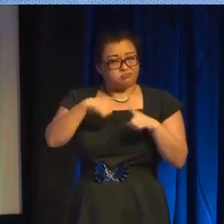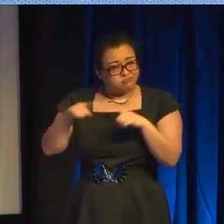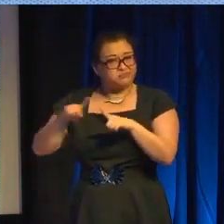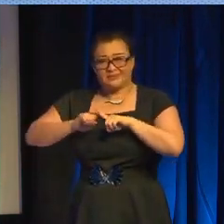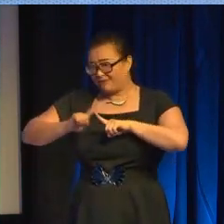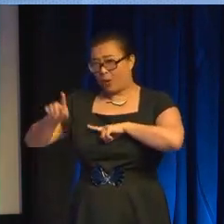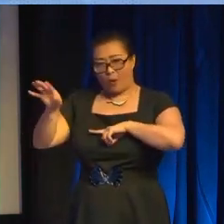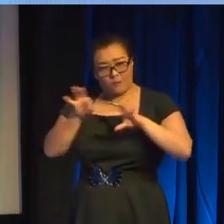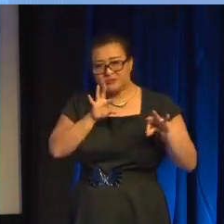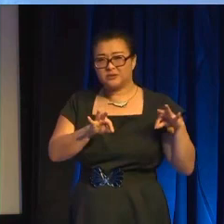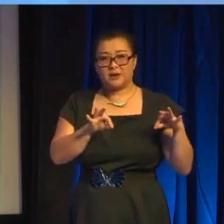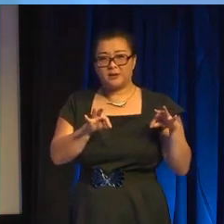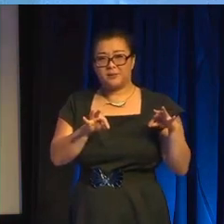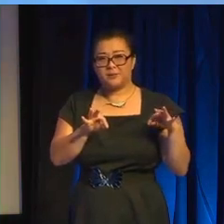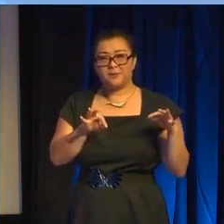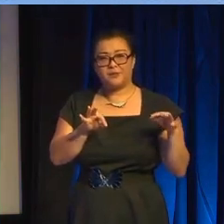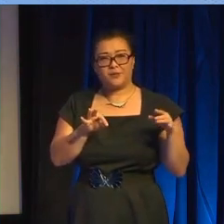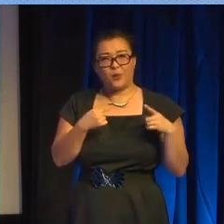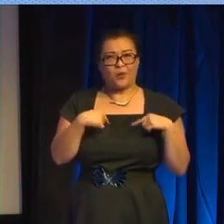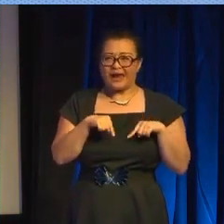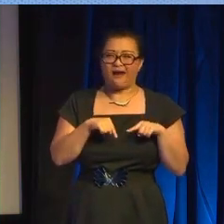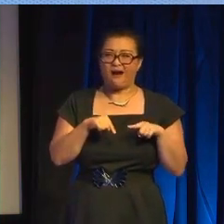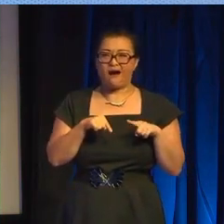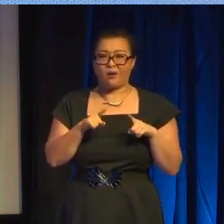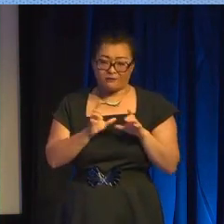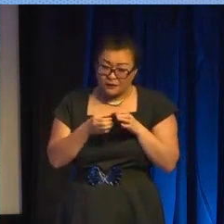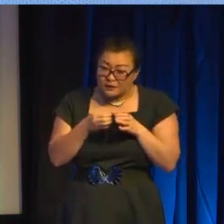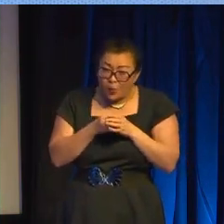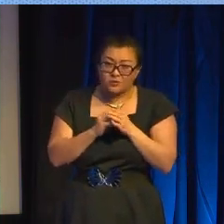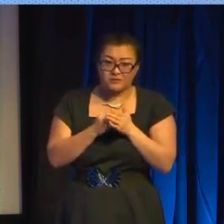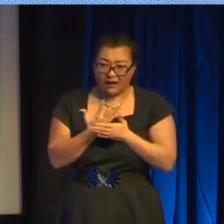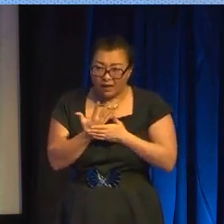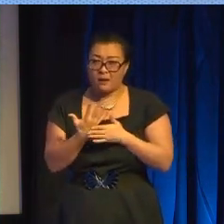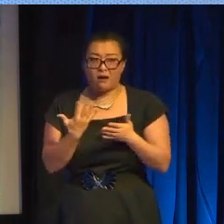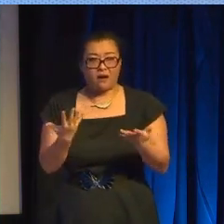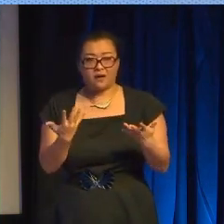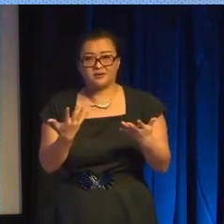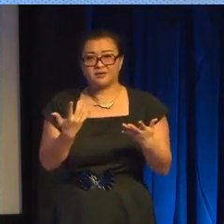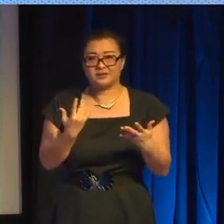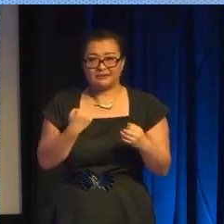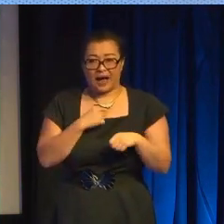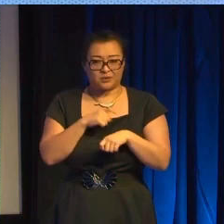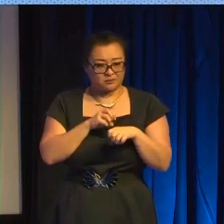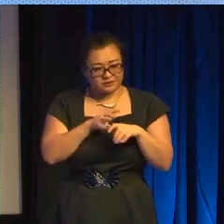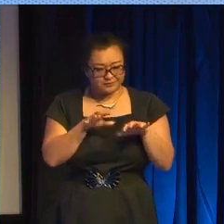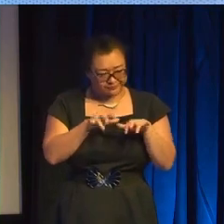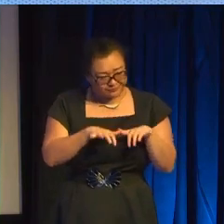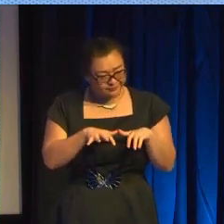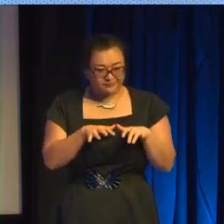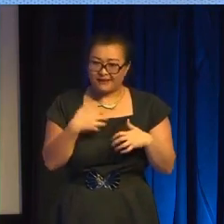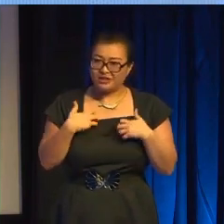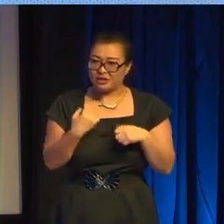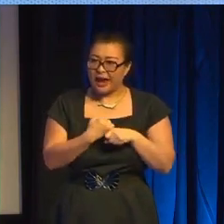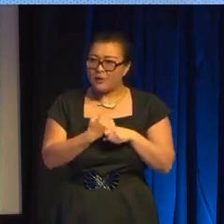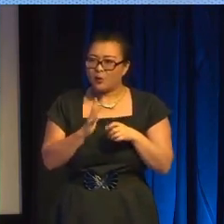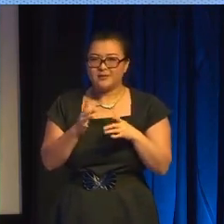we're fairly naive. As a developer, we're fairly naive. We're very small, and we spend our time writing, adventure games. And all of these sort of clever things